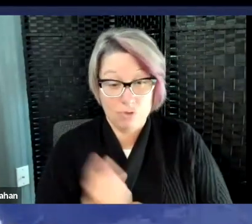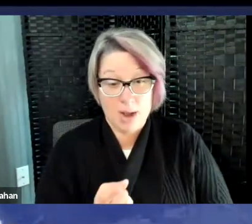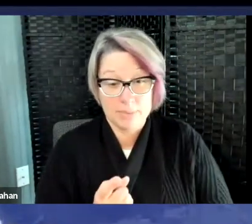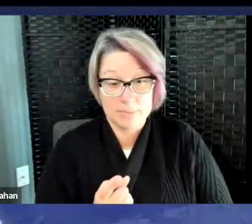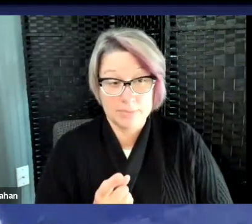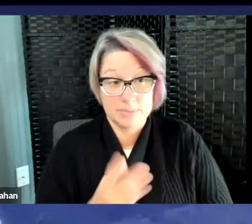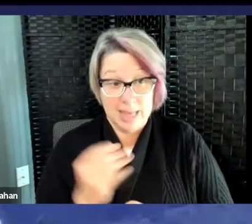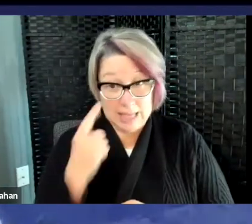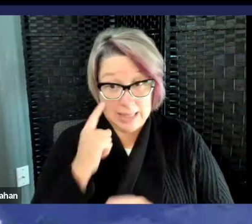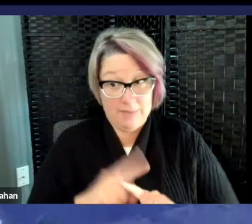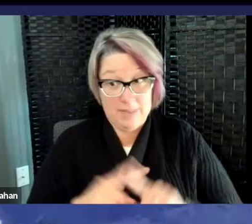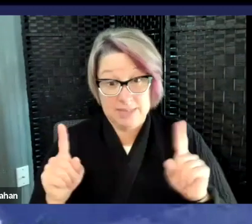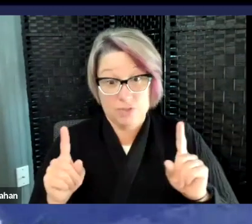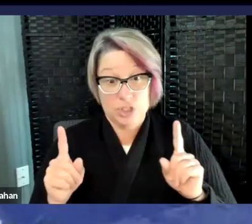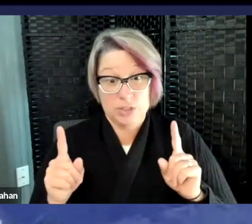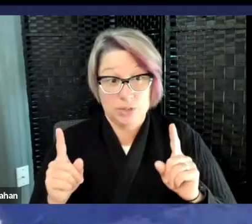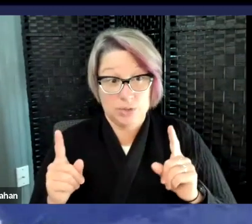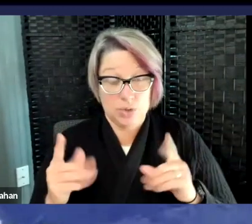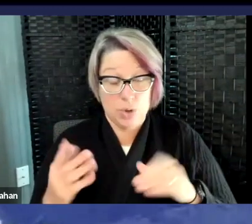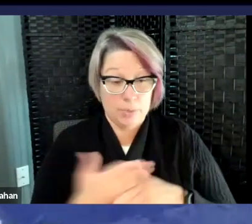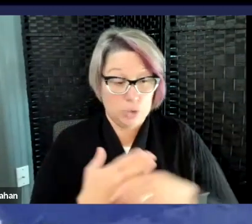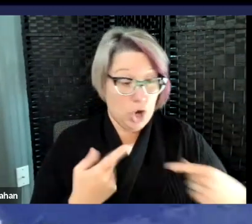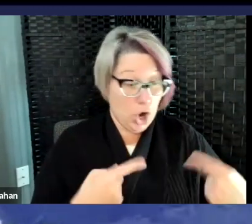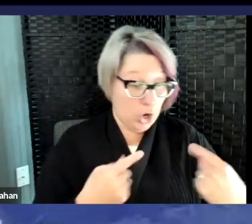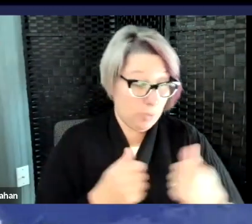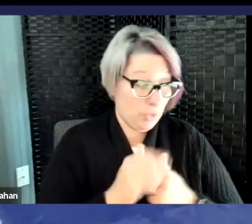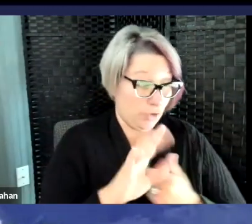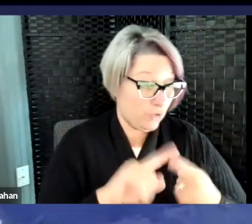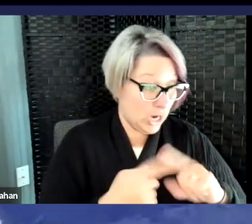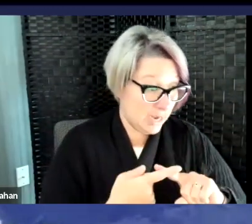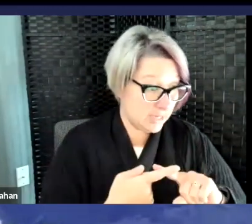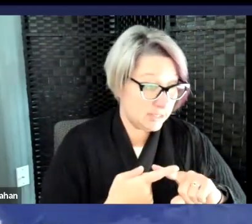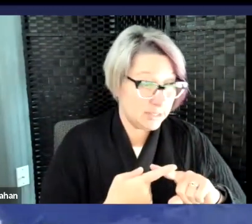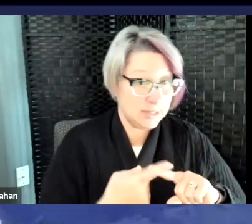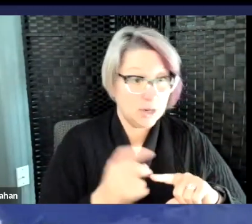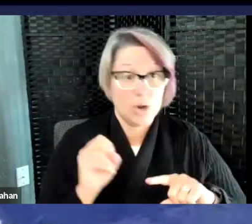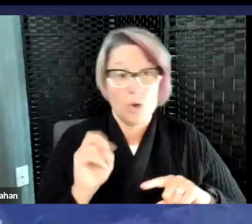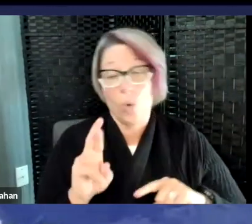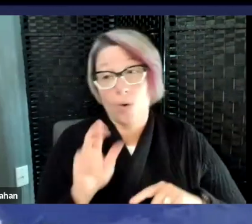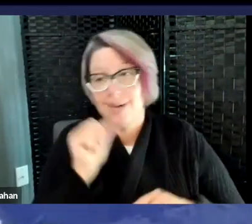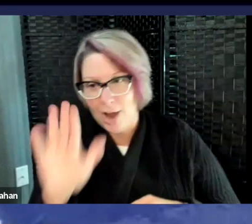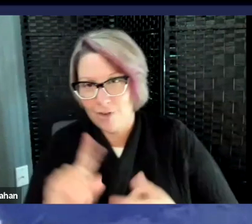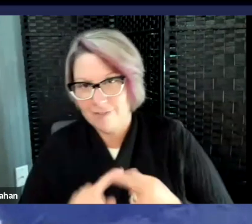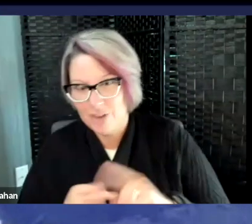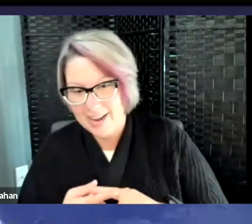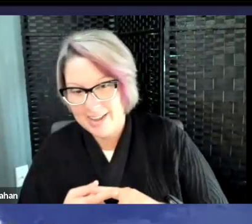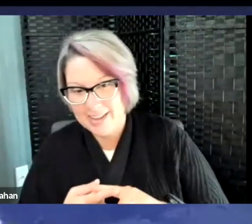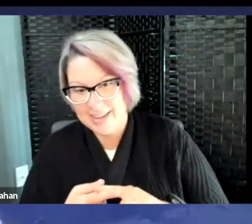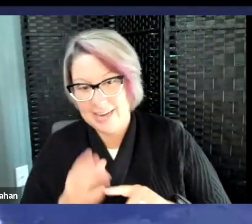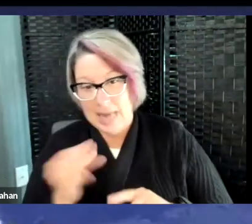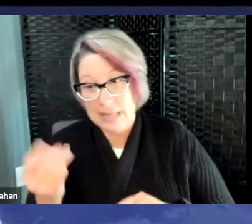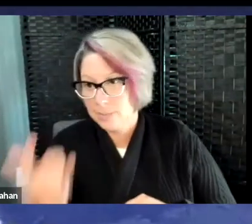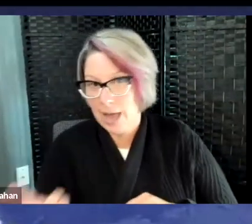Declan, the difference between you having an argument with your friend, or if it's not your friend, and talking about Spider-Man